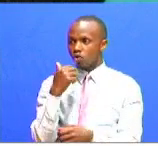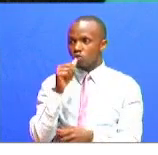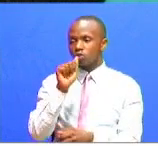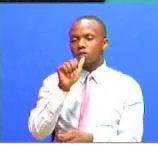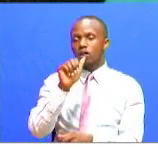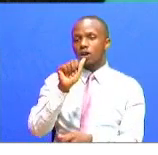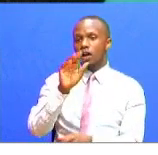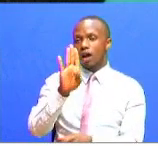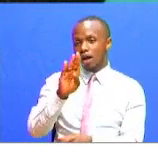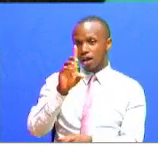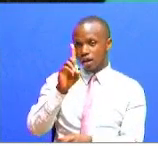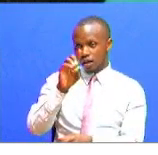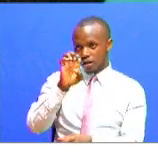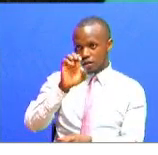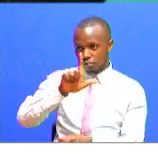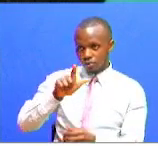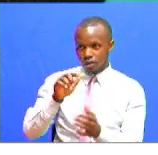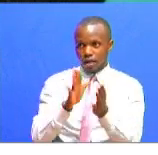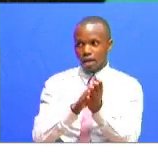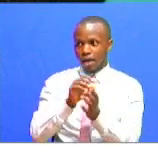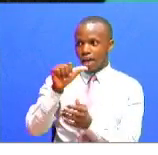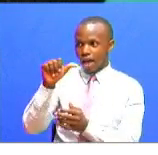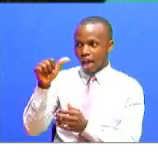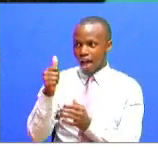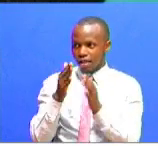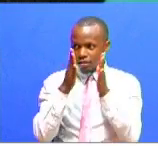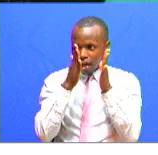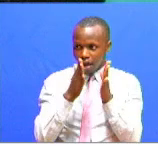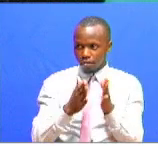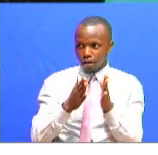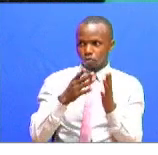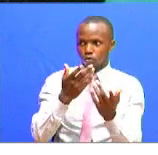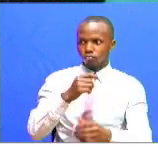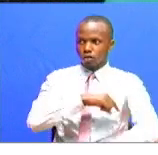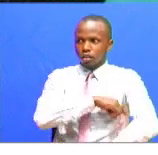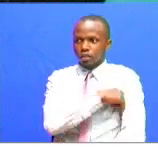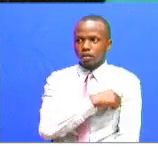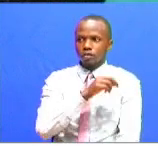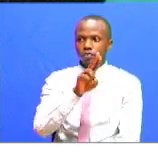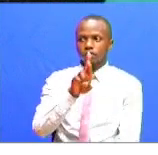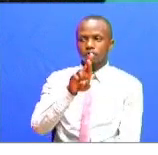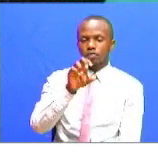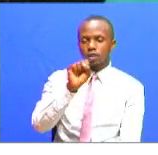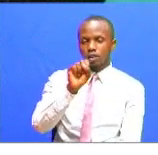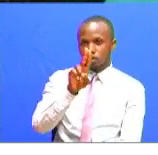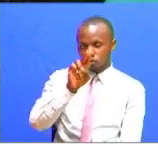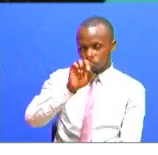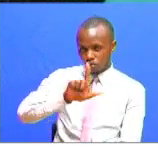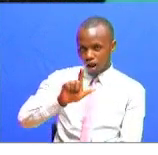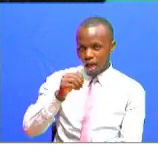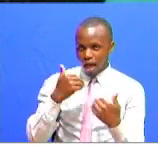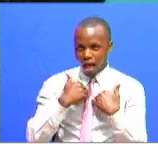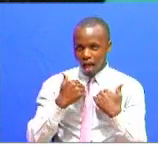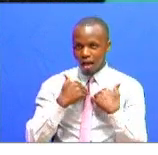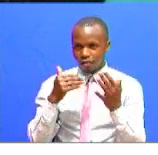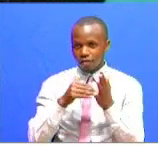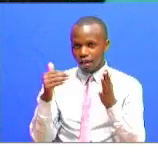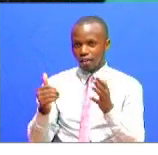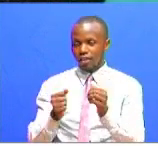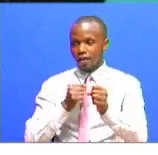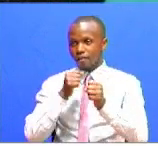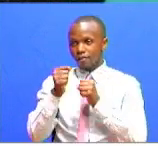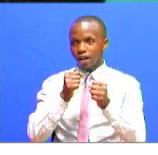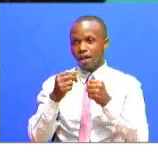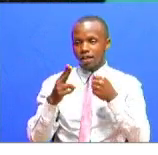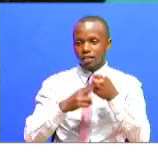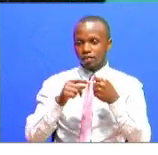Commission Chief Ursula von der Leyen convened for a landmark investment conference. Against the backdrop of a $7.9